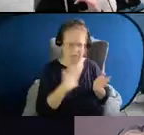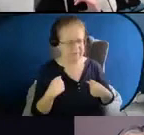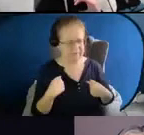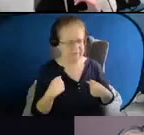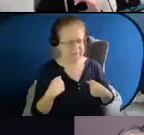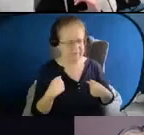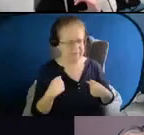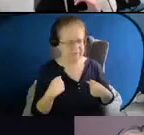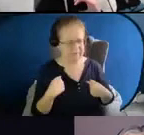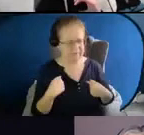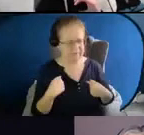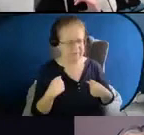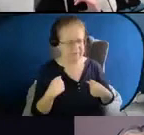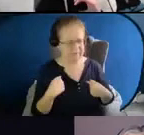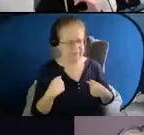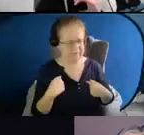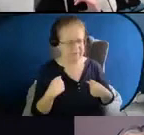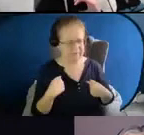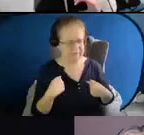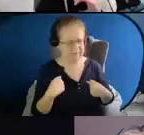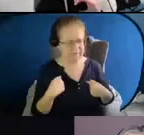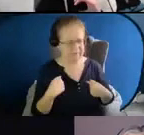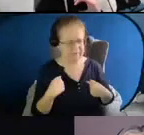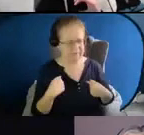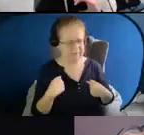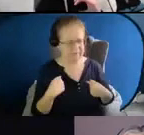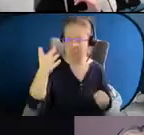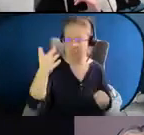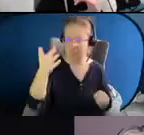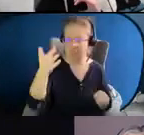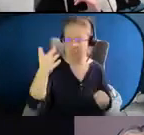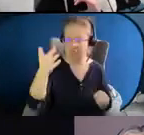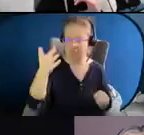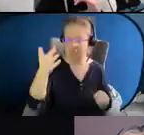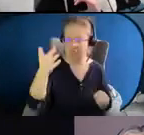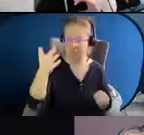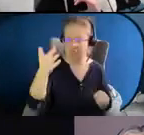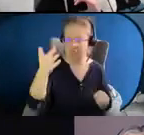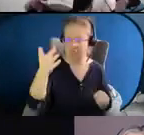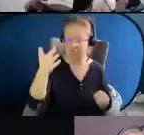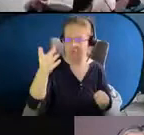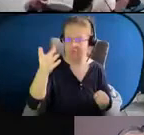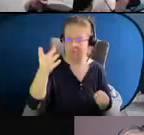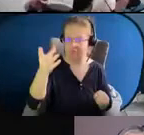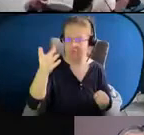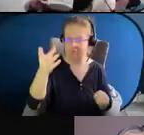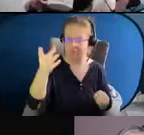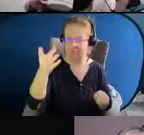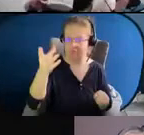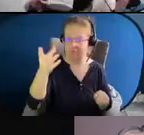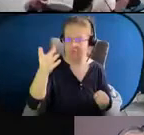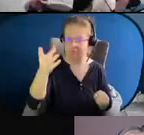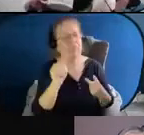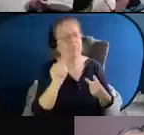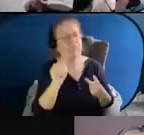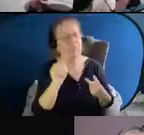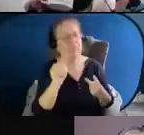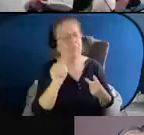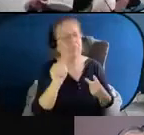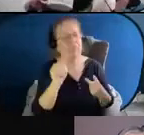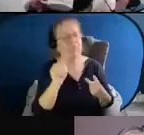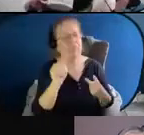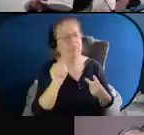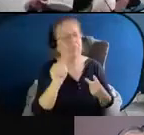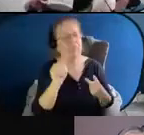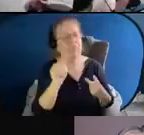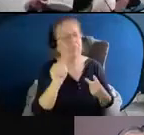benefit, but there are so many capable people out there that we need to make our tools accessible to build in and to develop in and design in. And while I think some of my